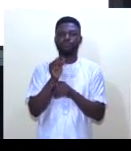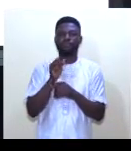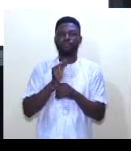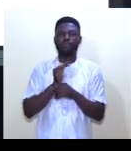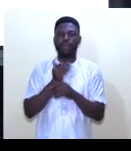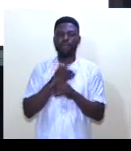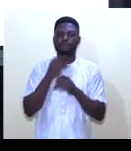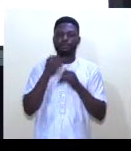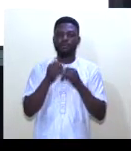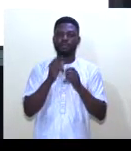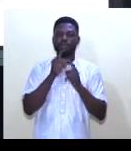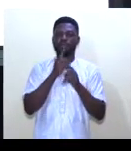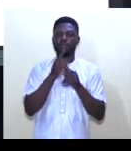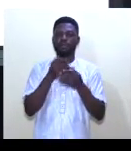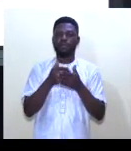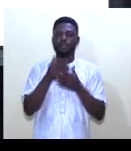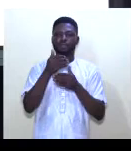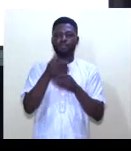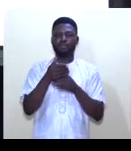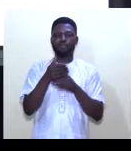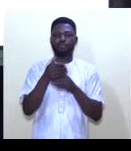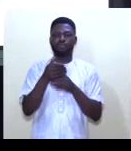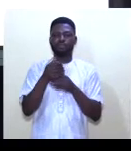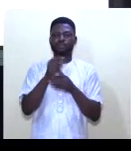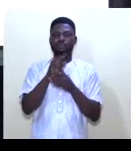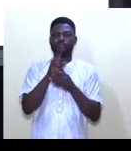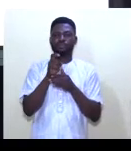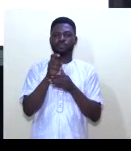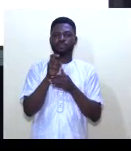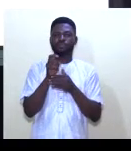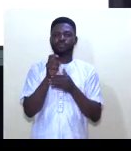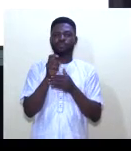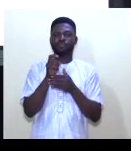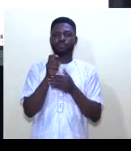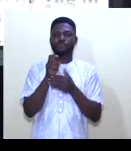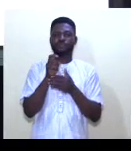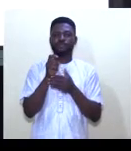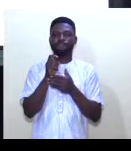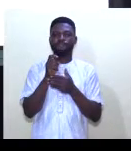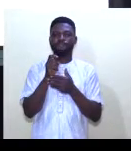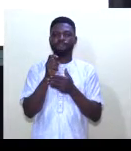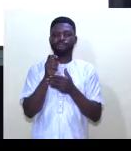Our final answer. Let's move on.